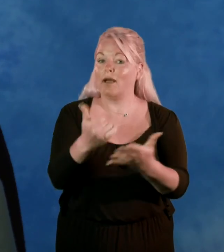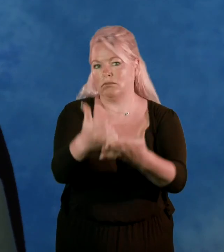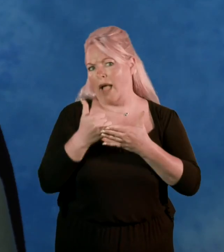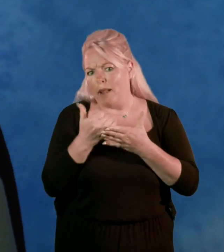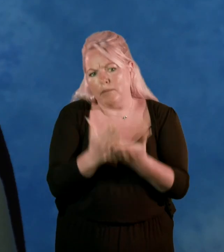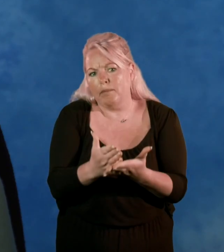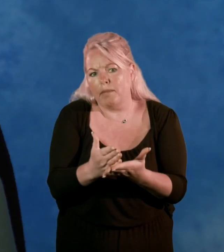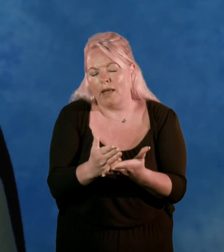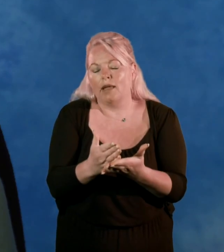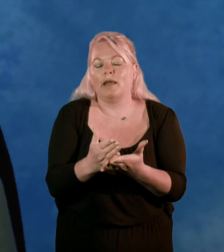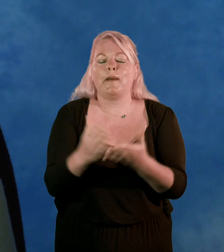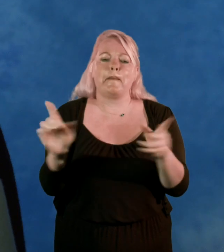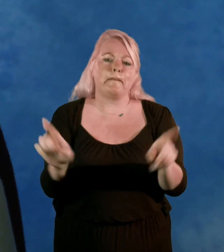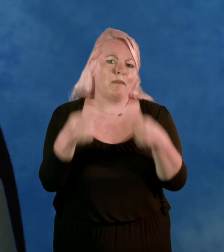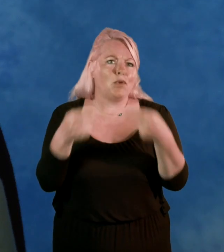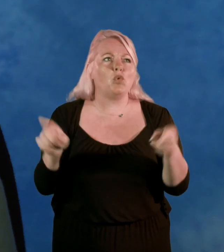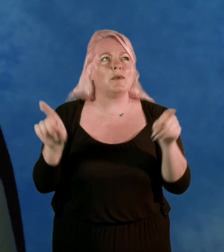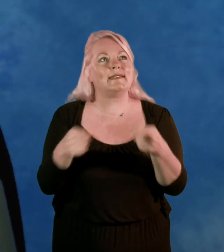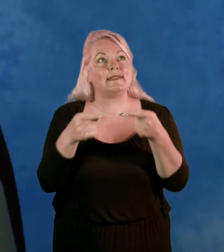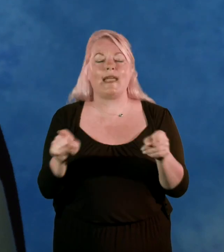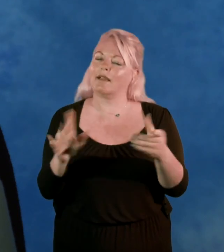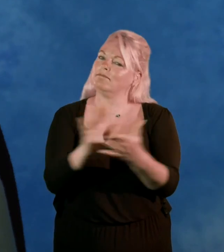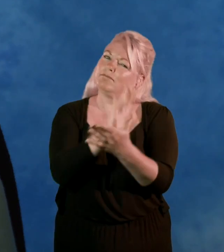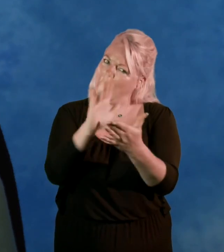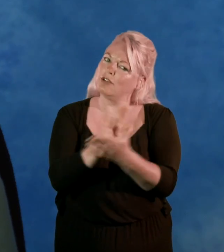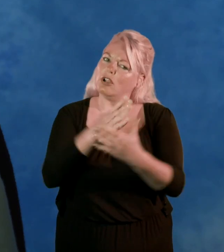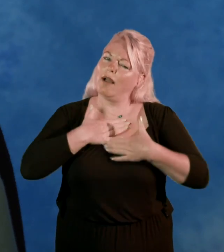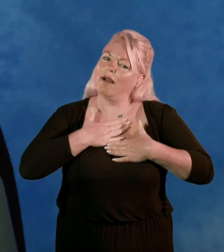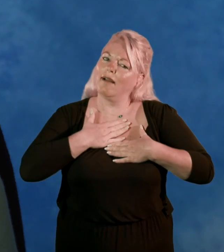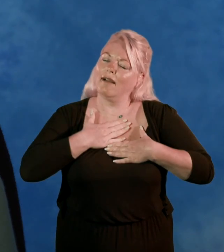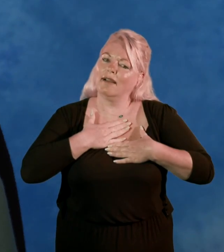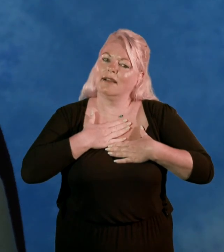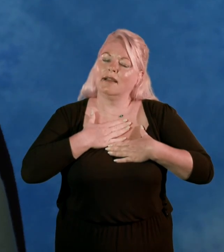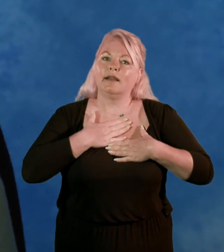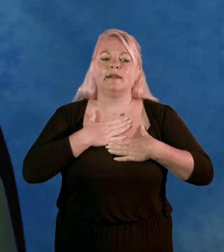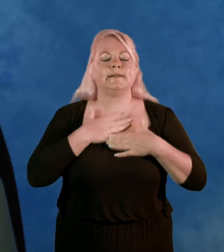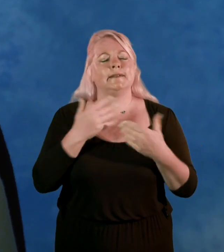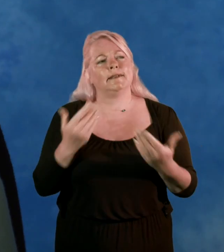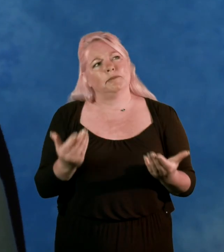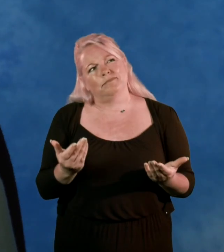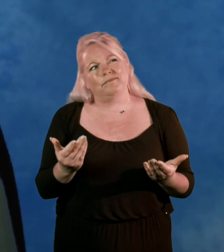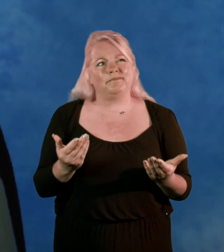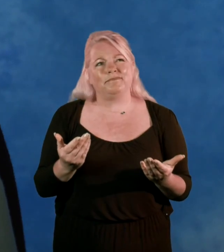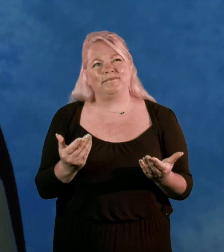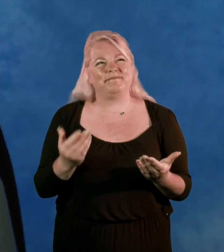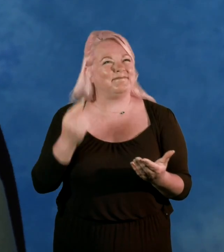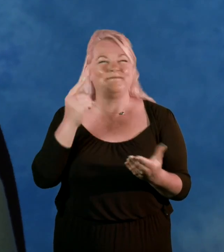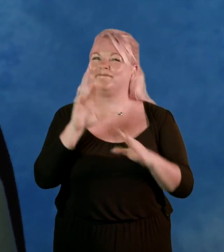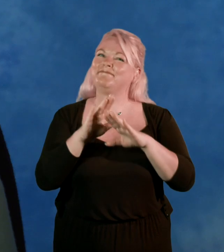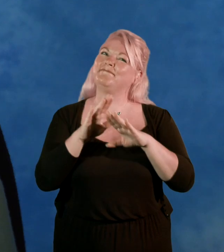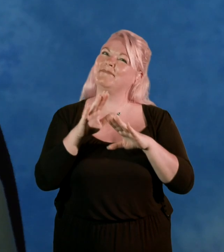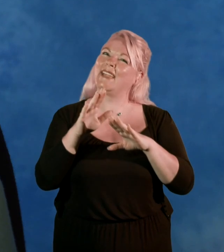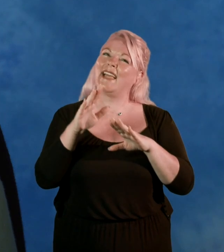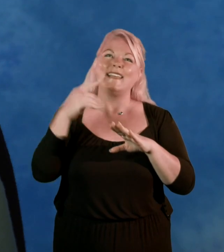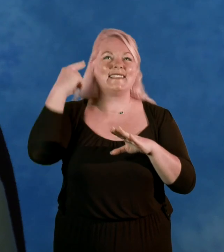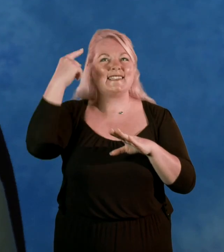helpful. Music is now a great pleasure. I don't think that it